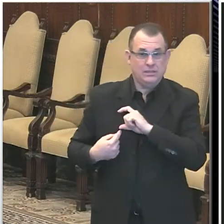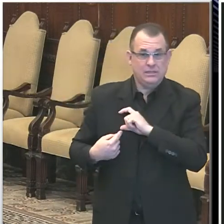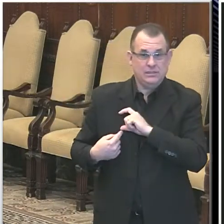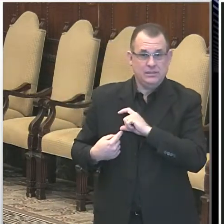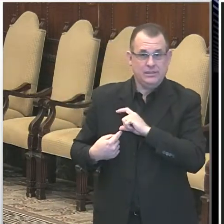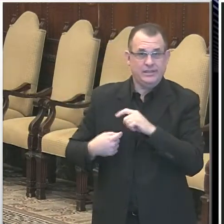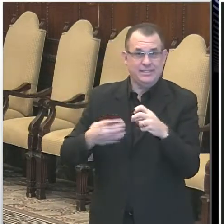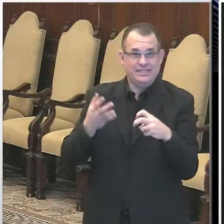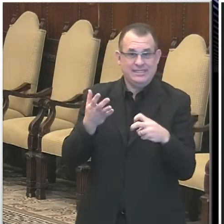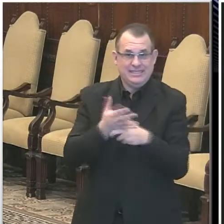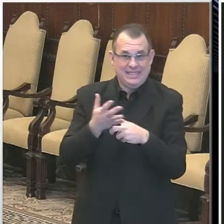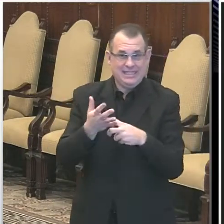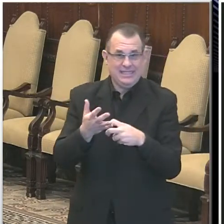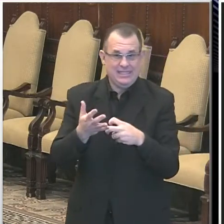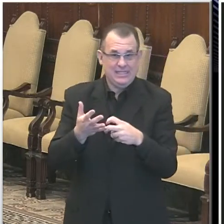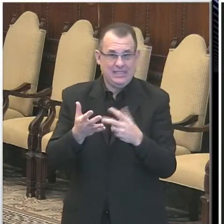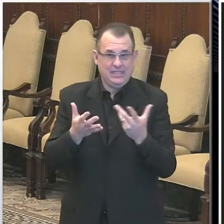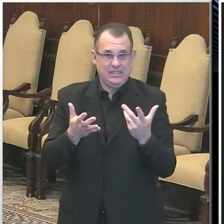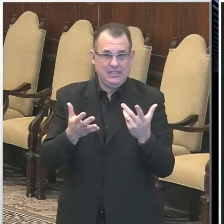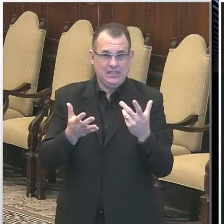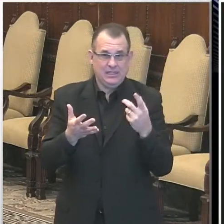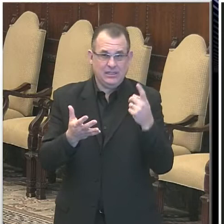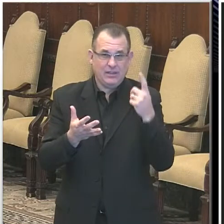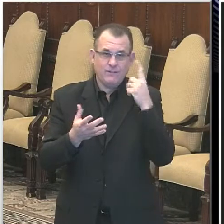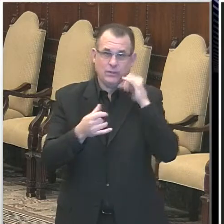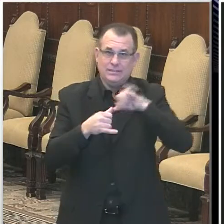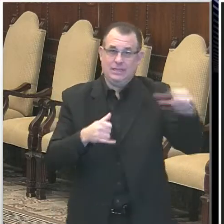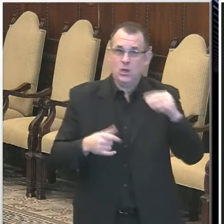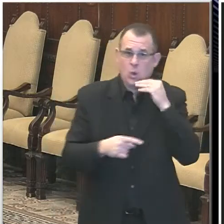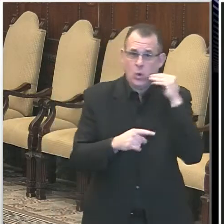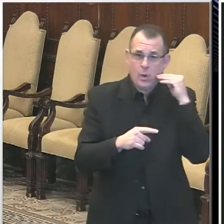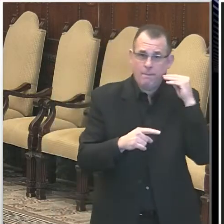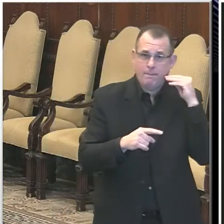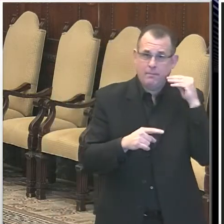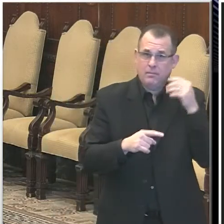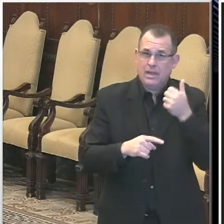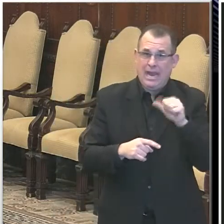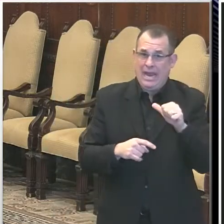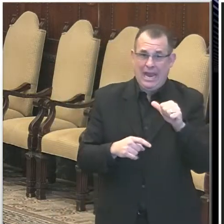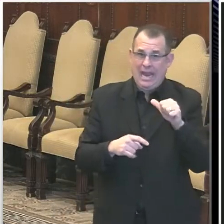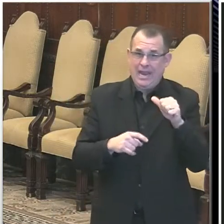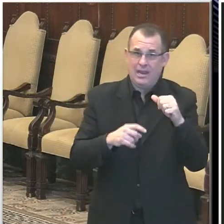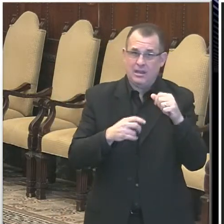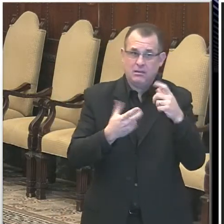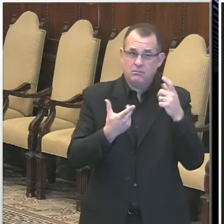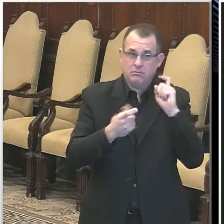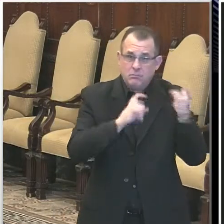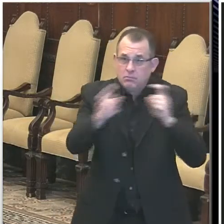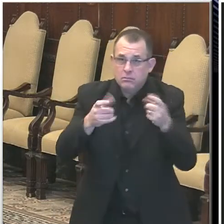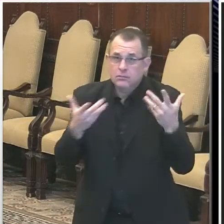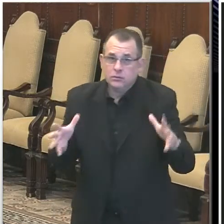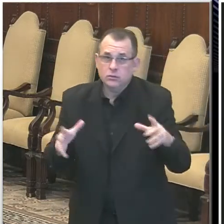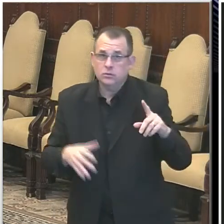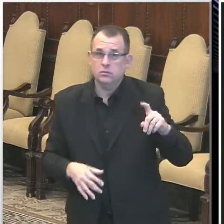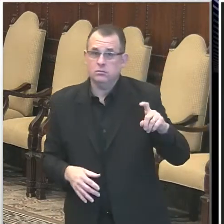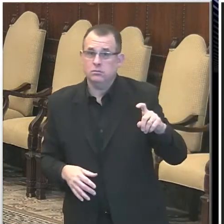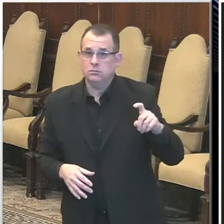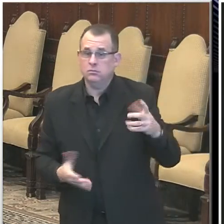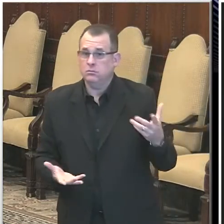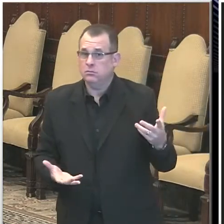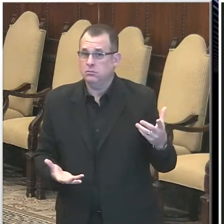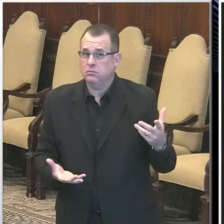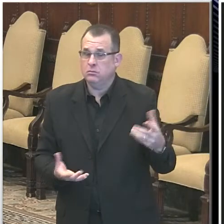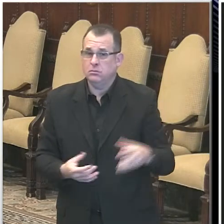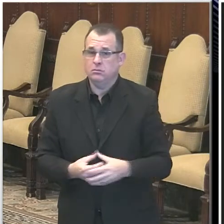to the stay-at-home order, have any been issued? Have they been effective? What's the update there?